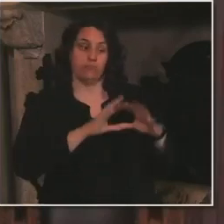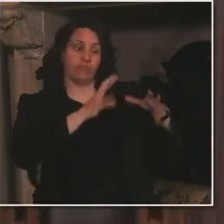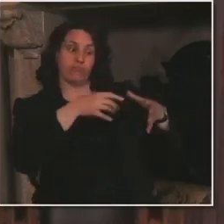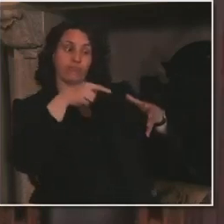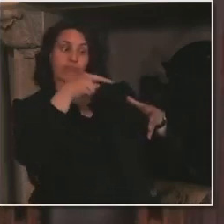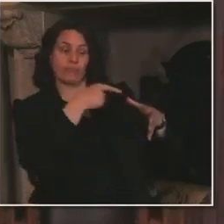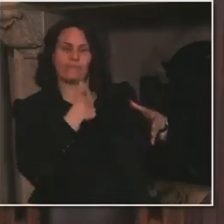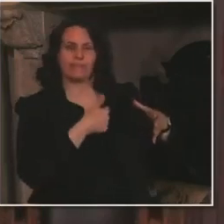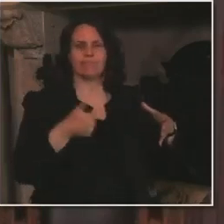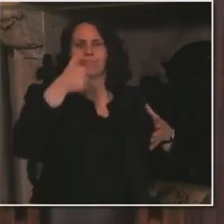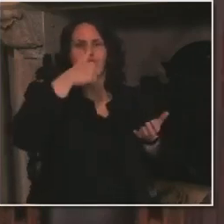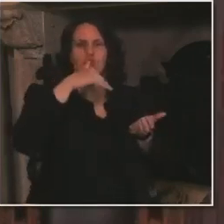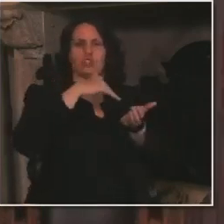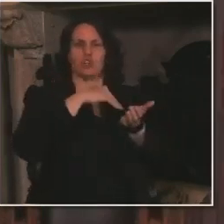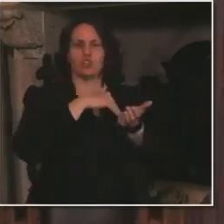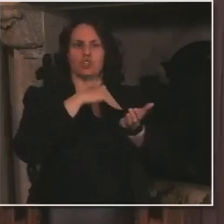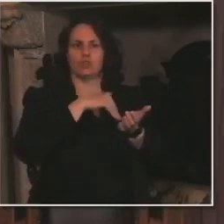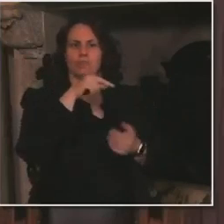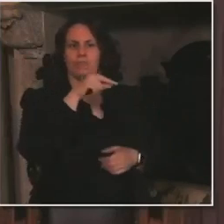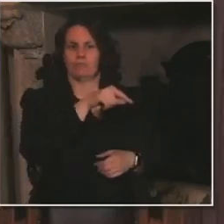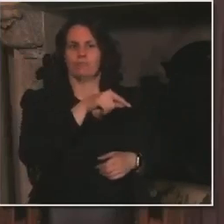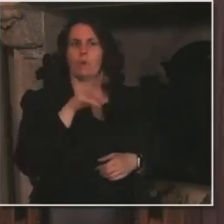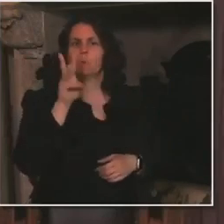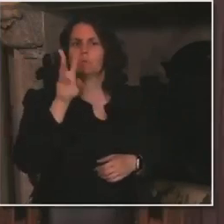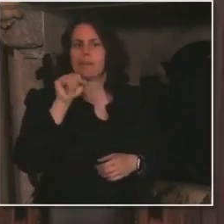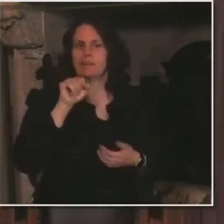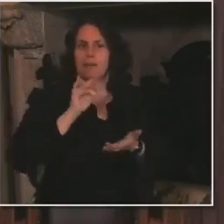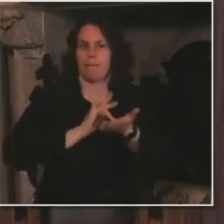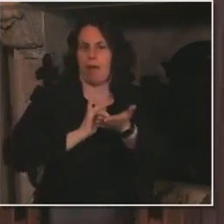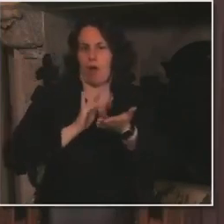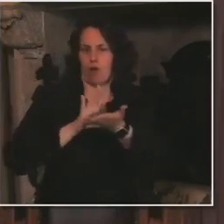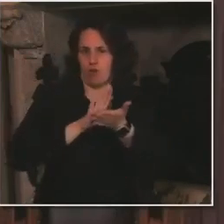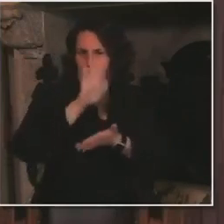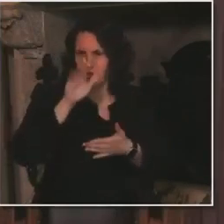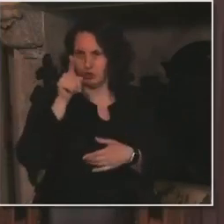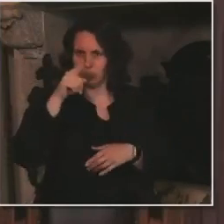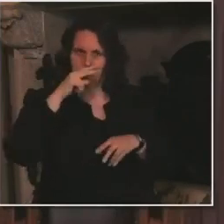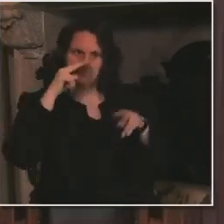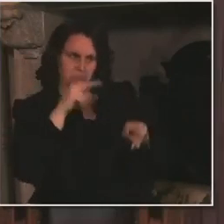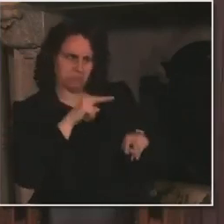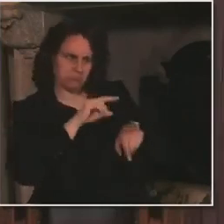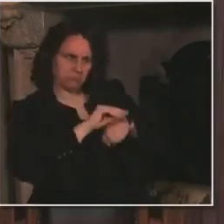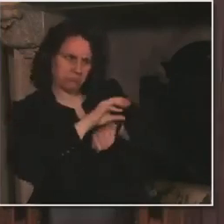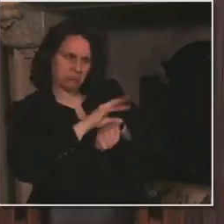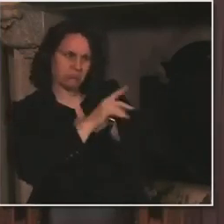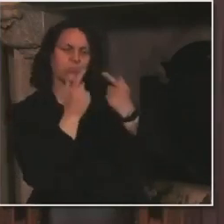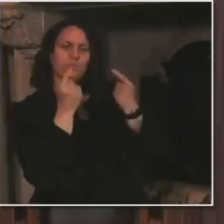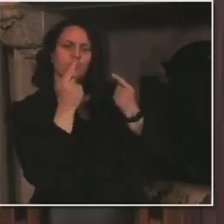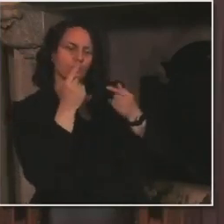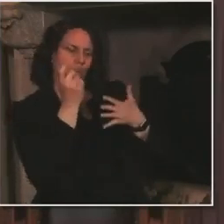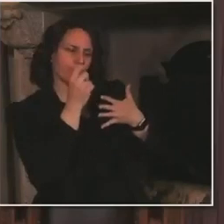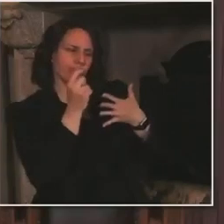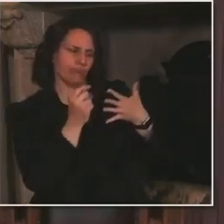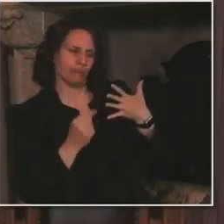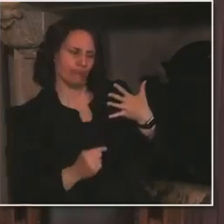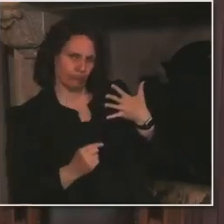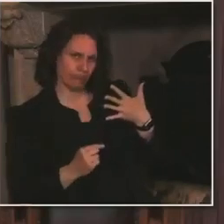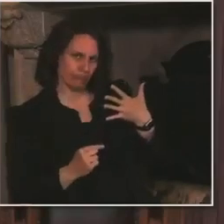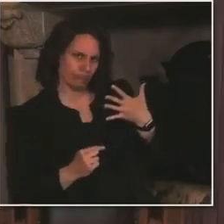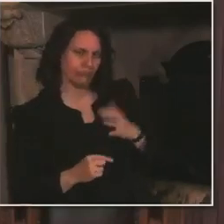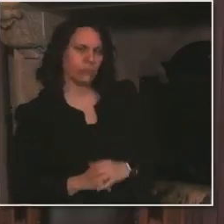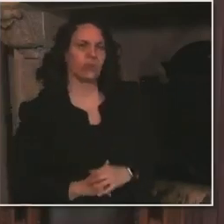what he said exactly what we're saying. You have to, even though those are not metrics that we're judging ourselves on, there